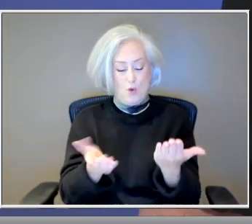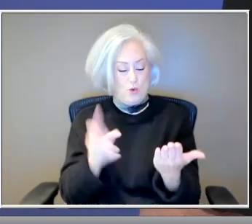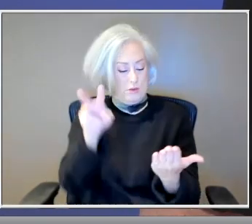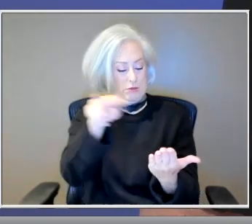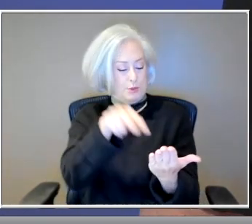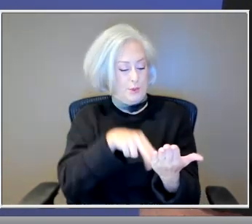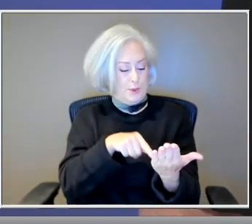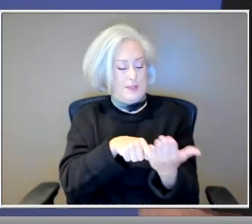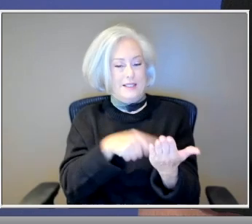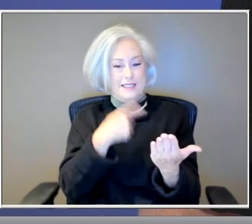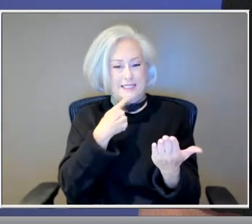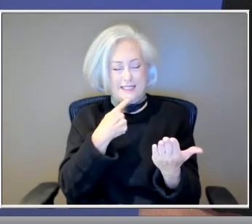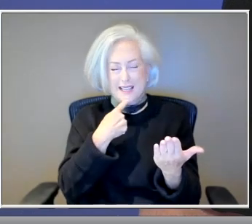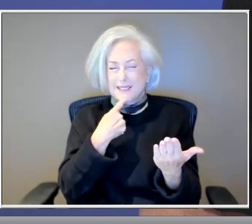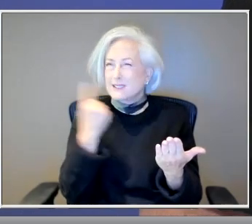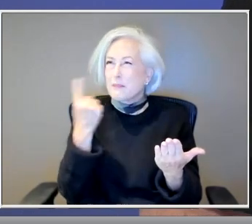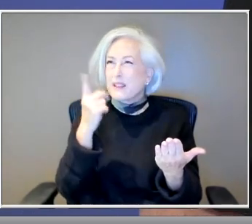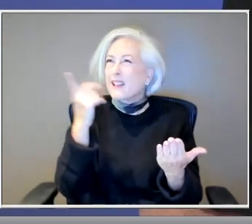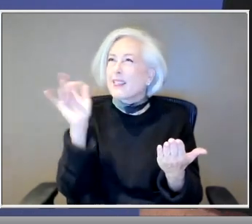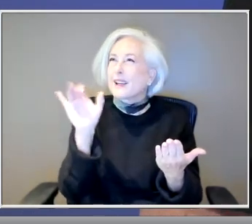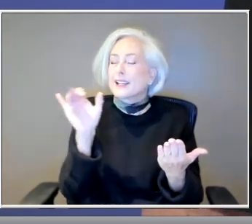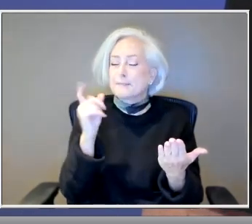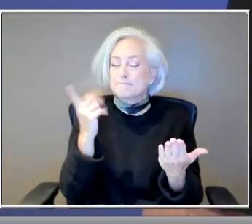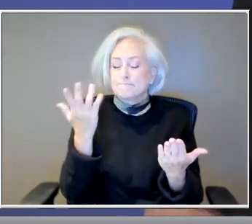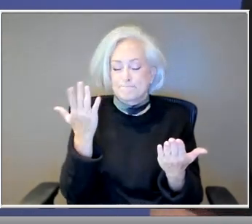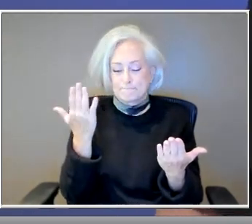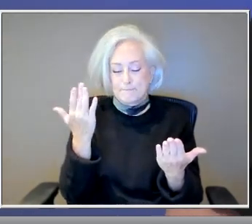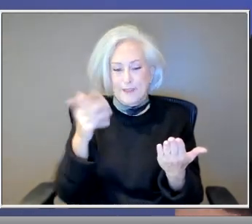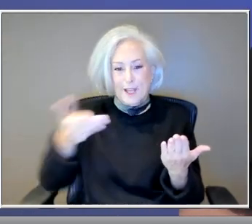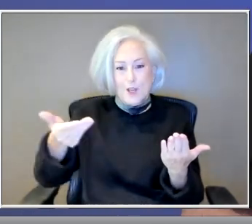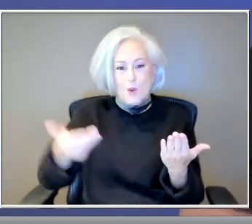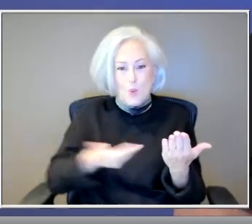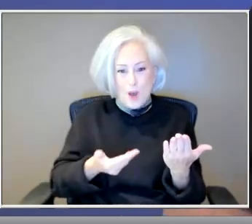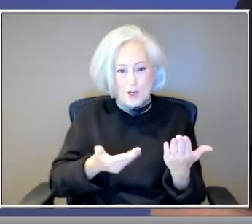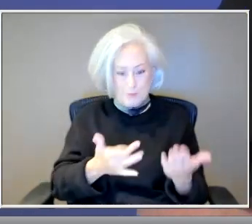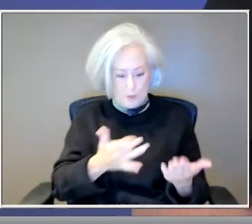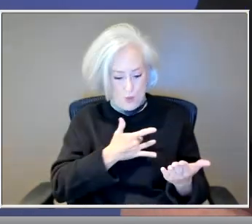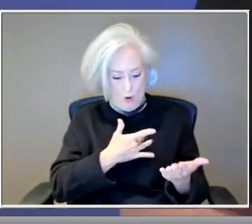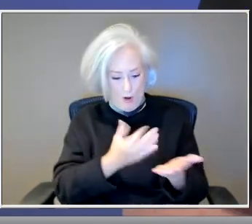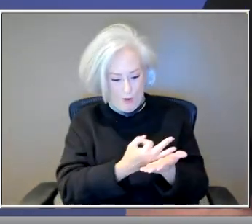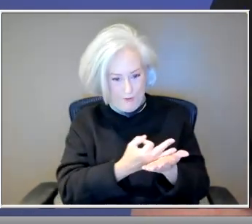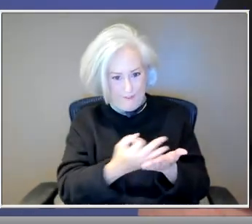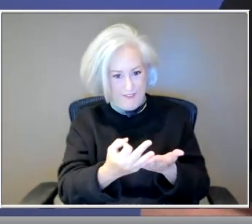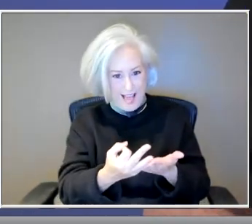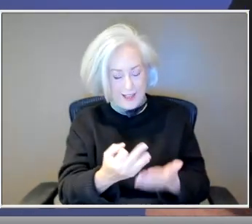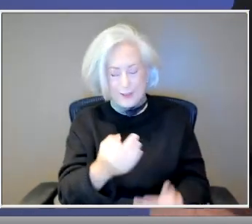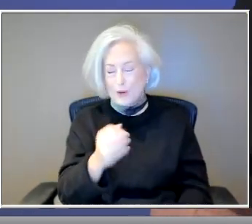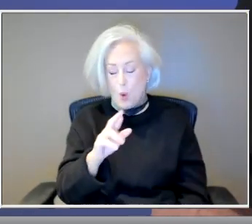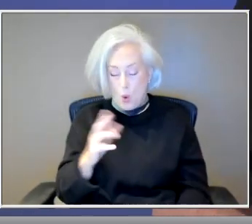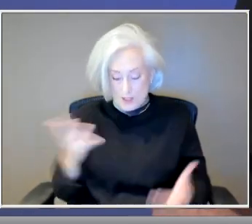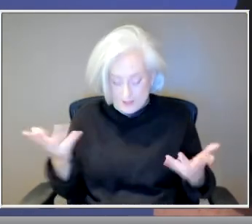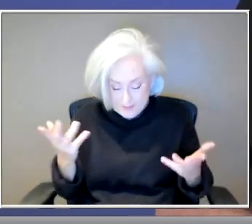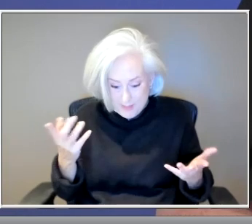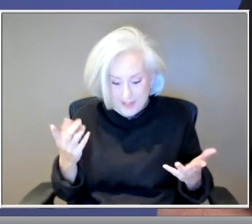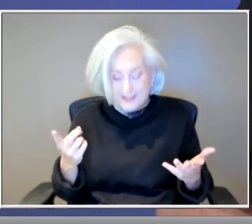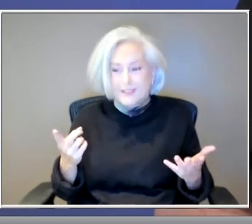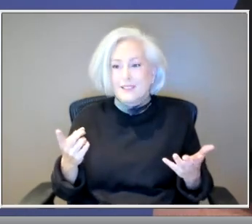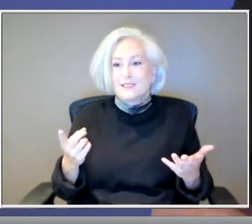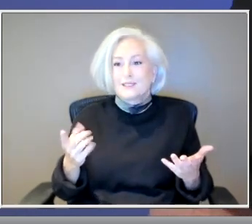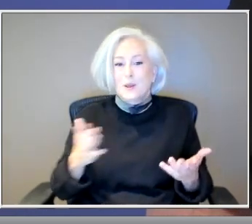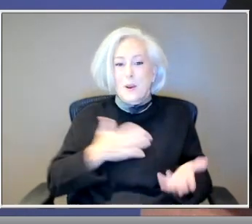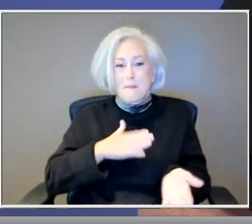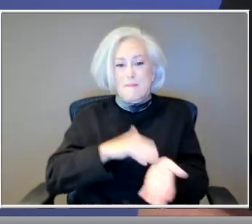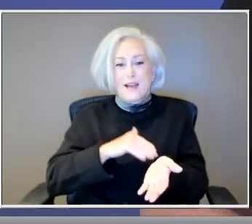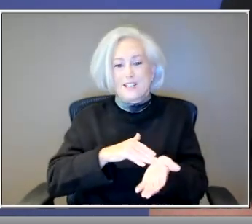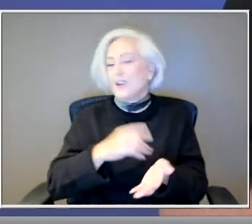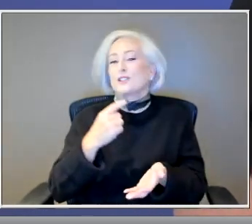I think it was like a heart failure group or something like that. So my doctor and I talked about maybe that's not exactly